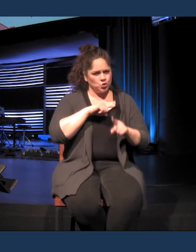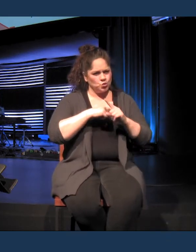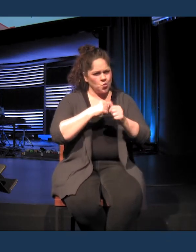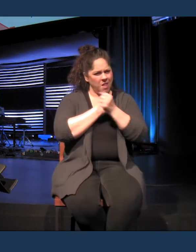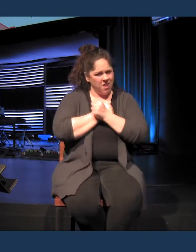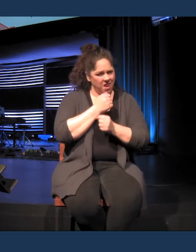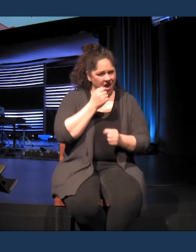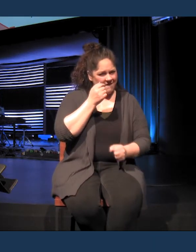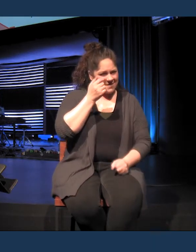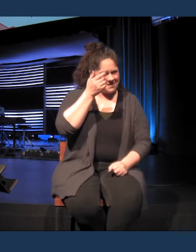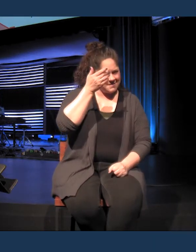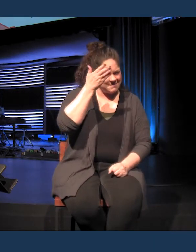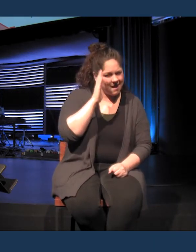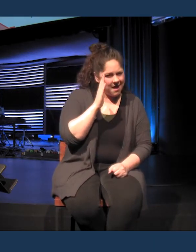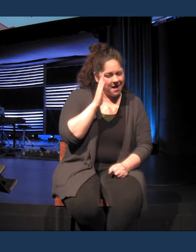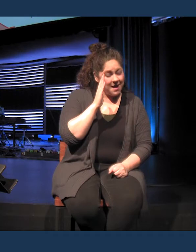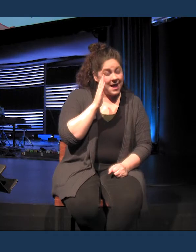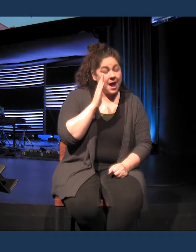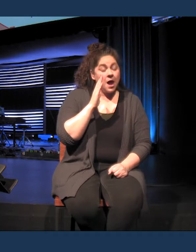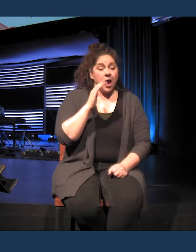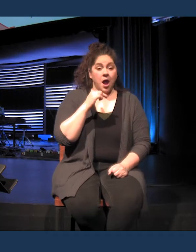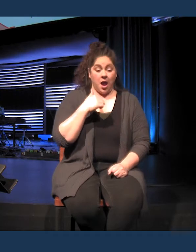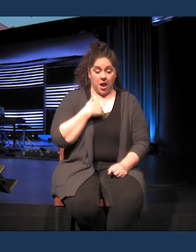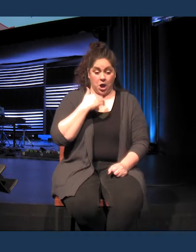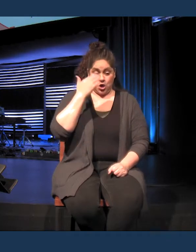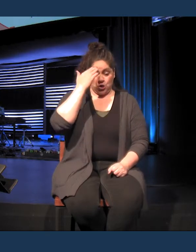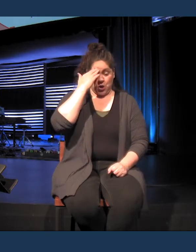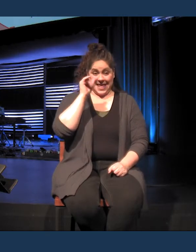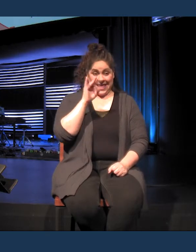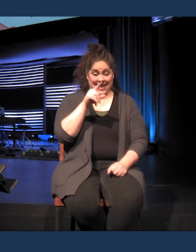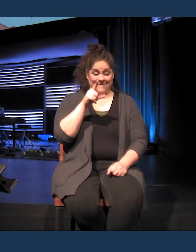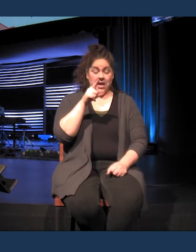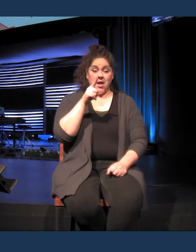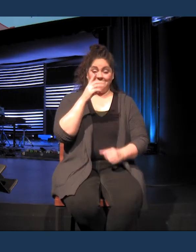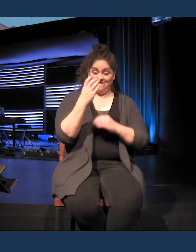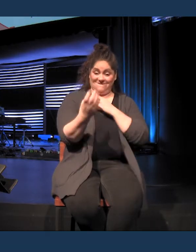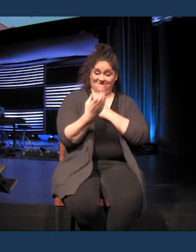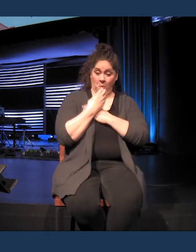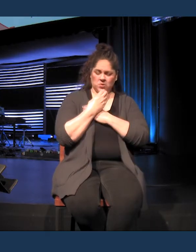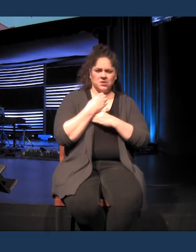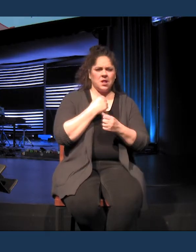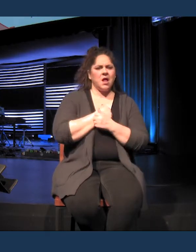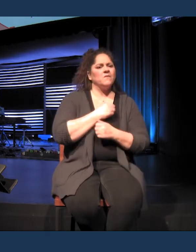Because my observation is that forced love never works.